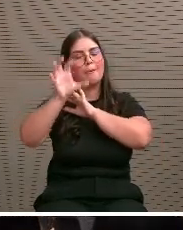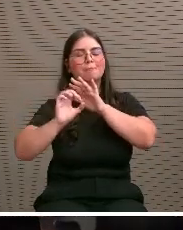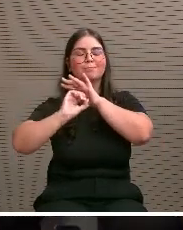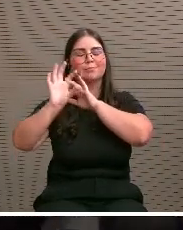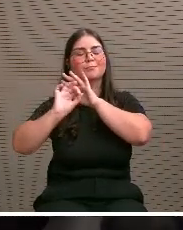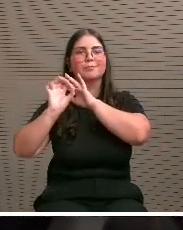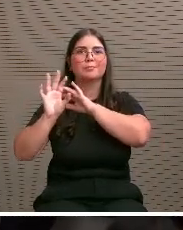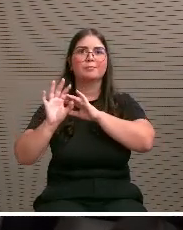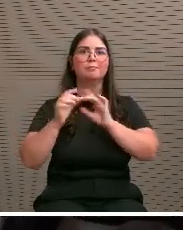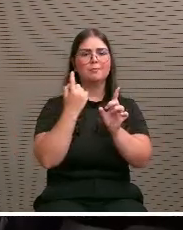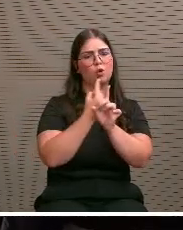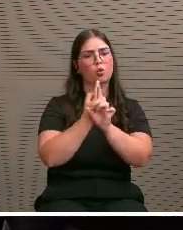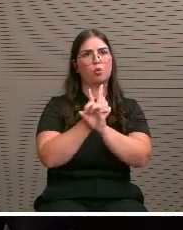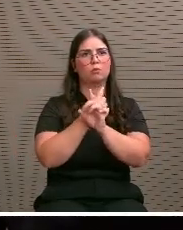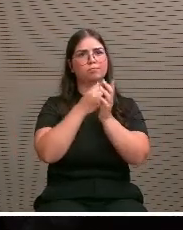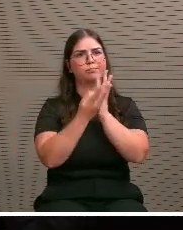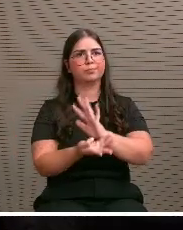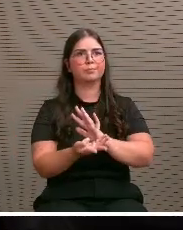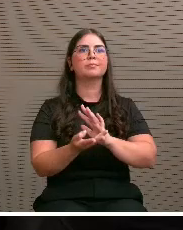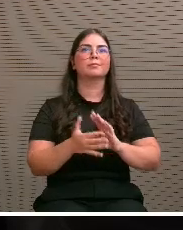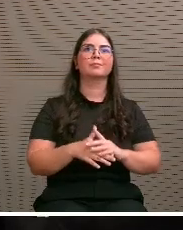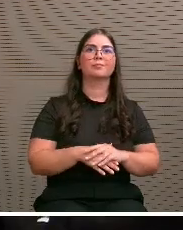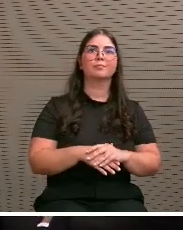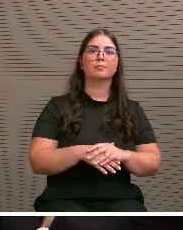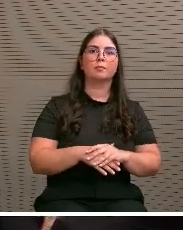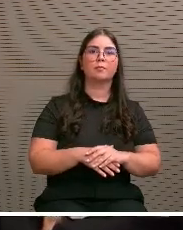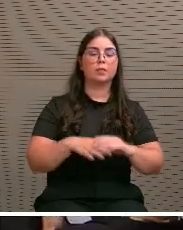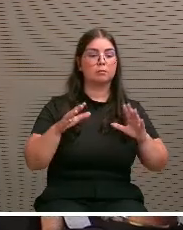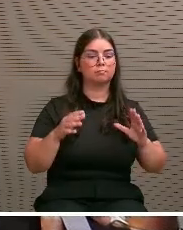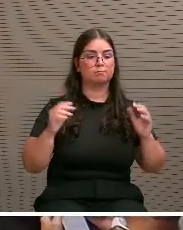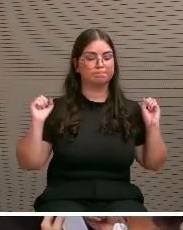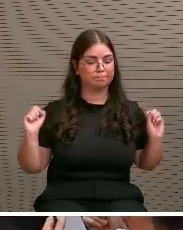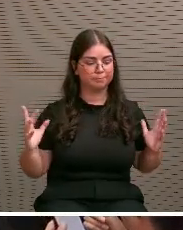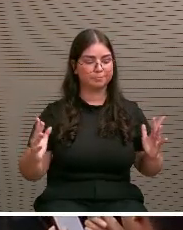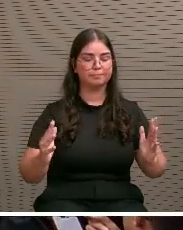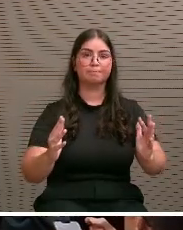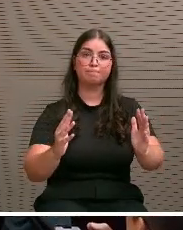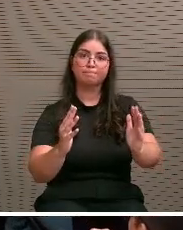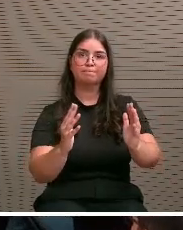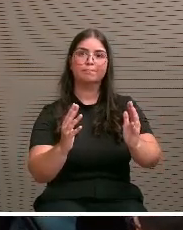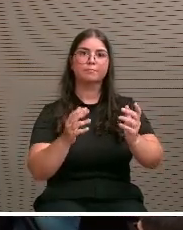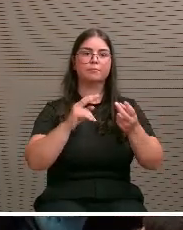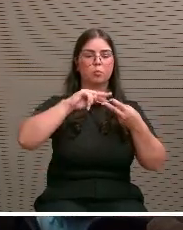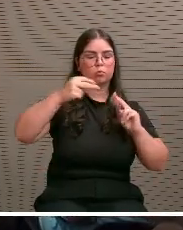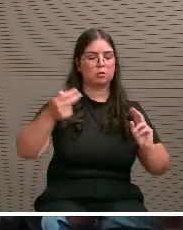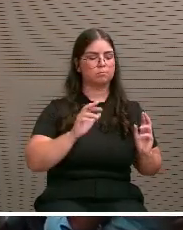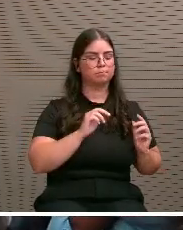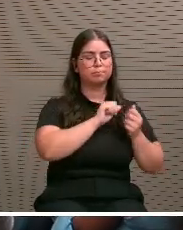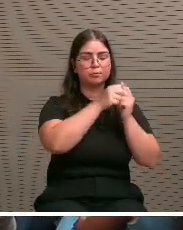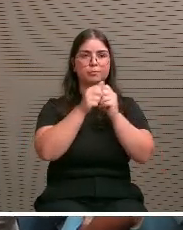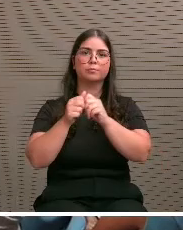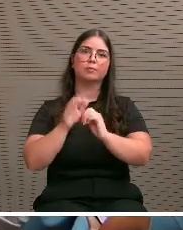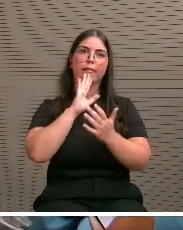of compounds, of crops that have been genetically modified to improve their